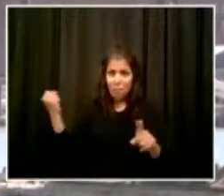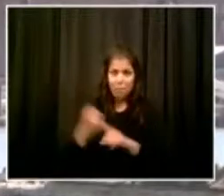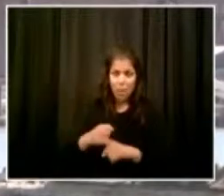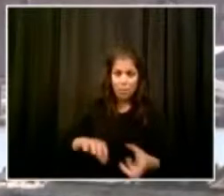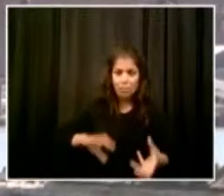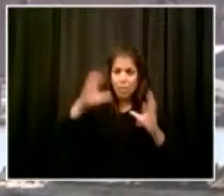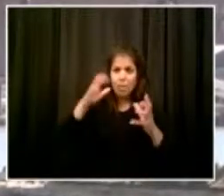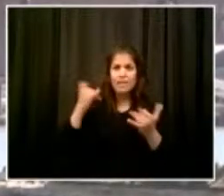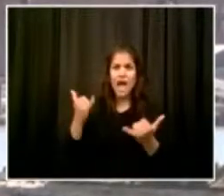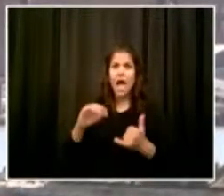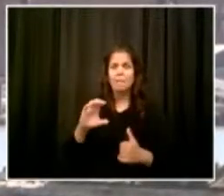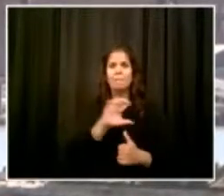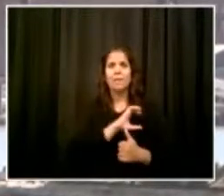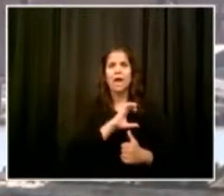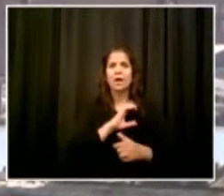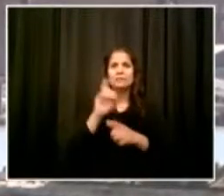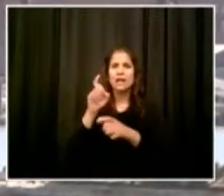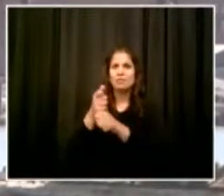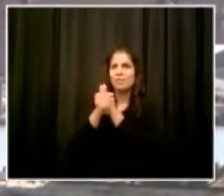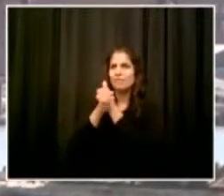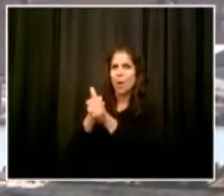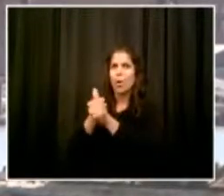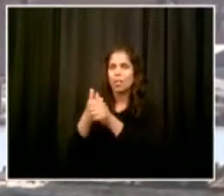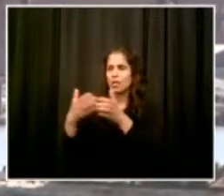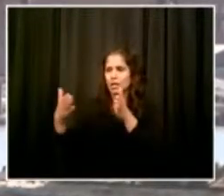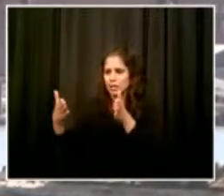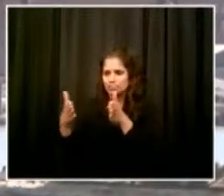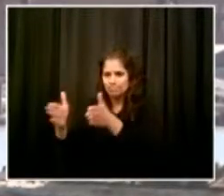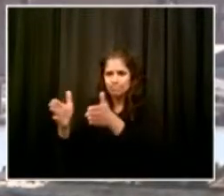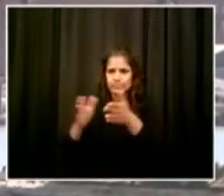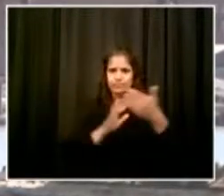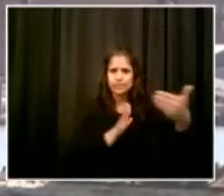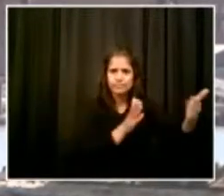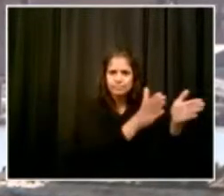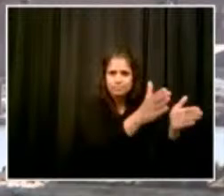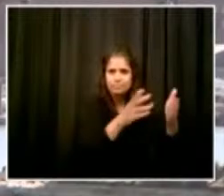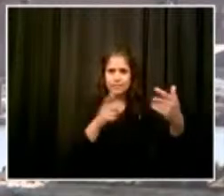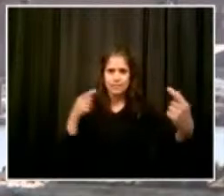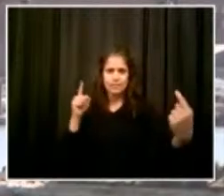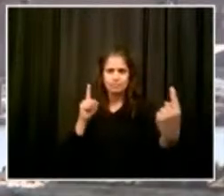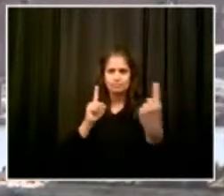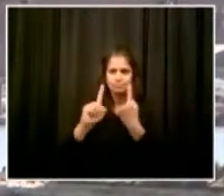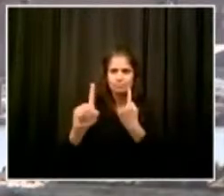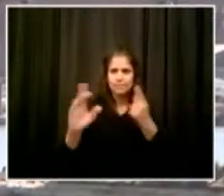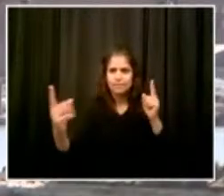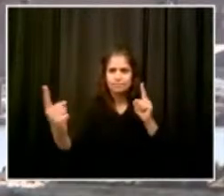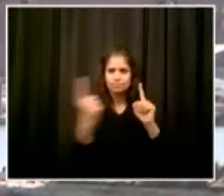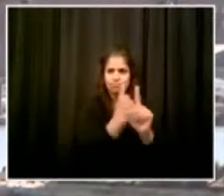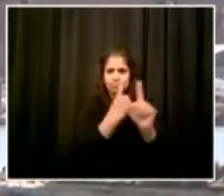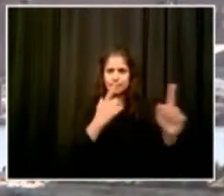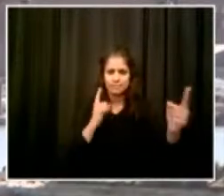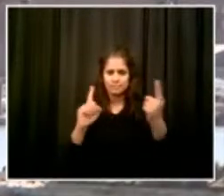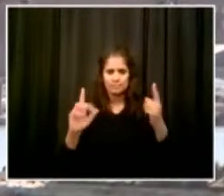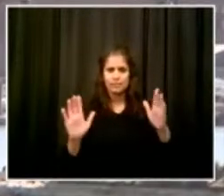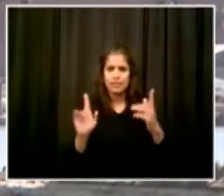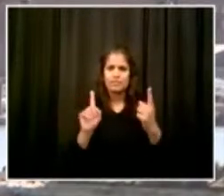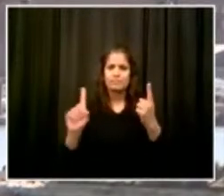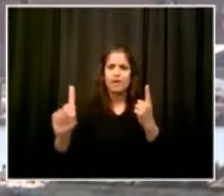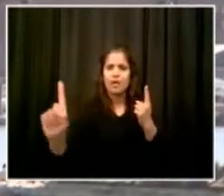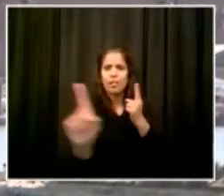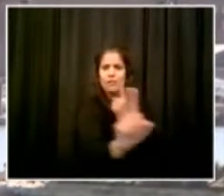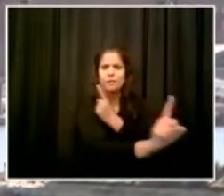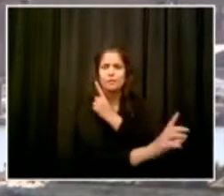the RNC to address that specific issue? On the history of 2006,